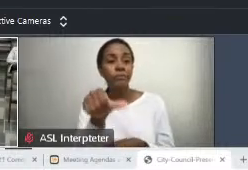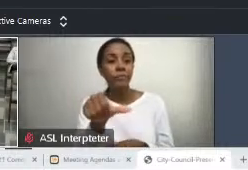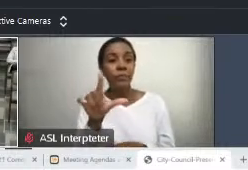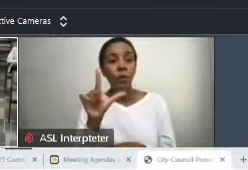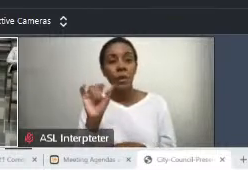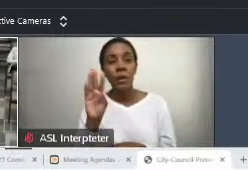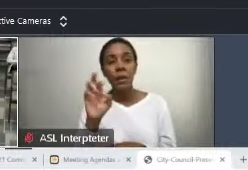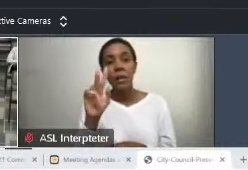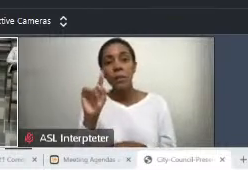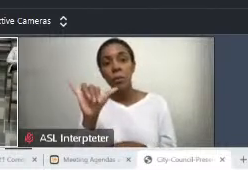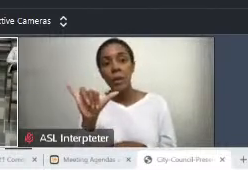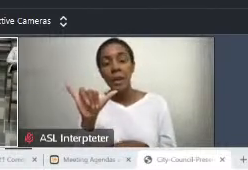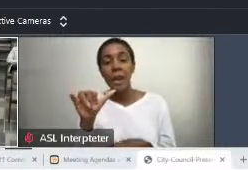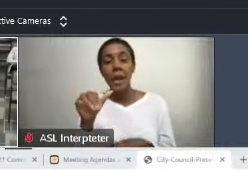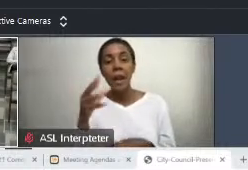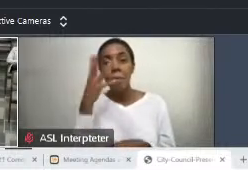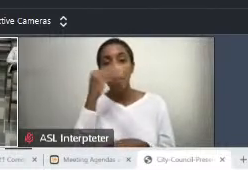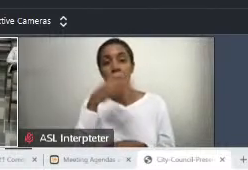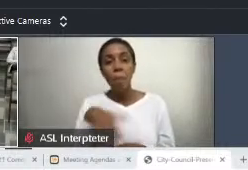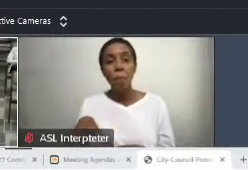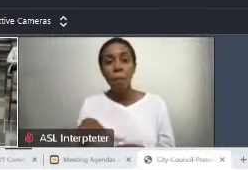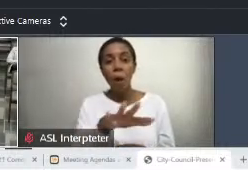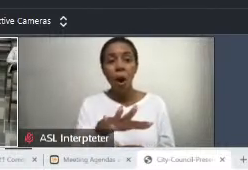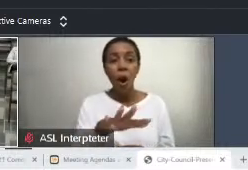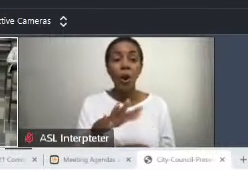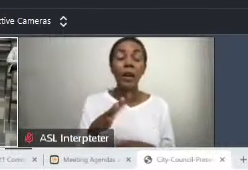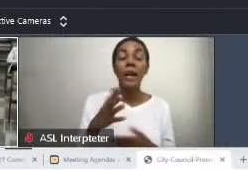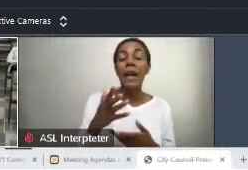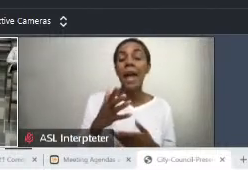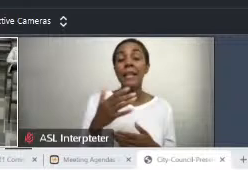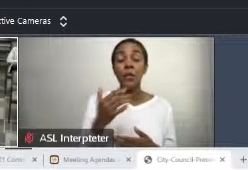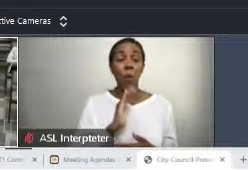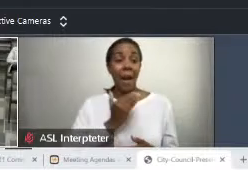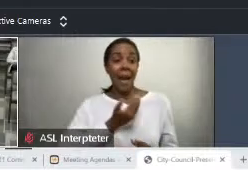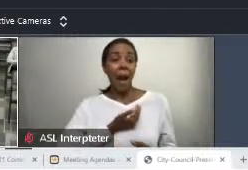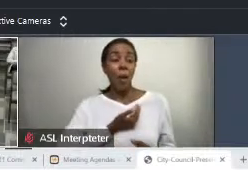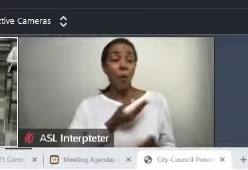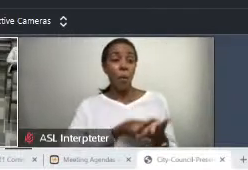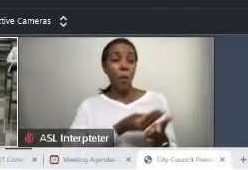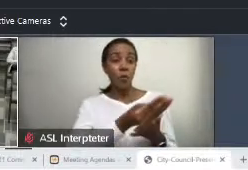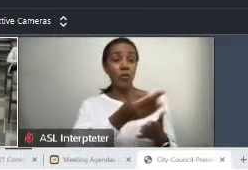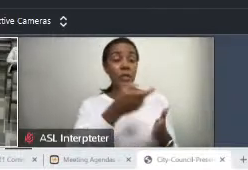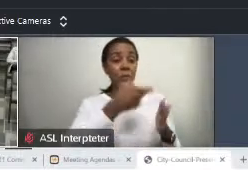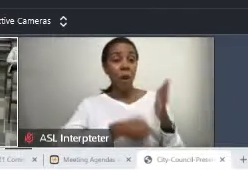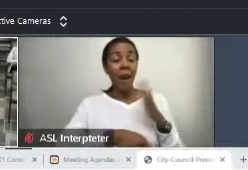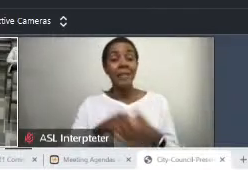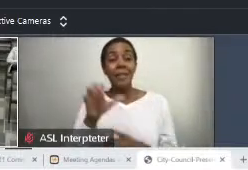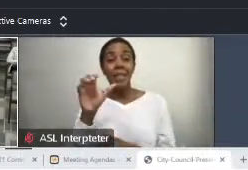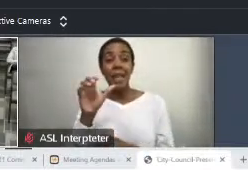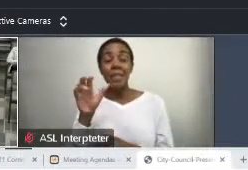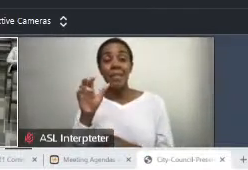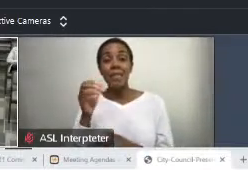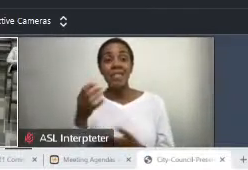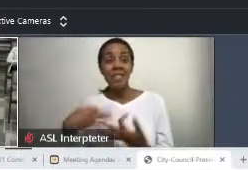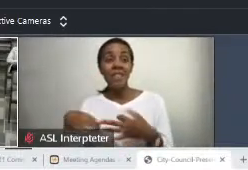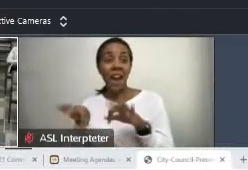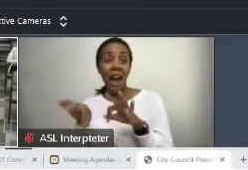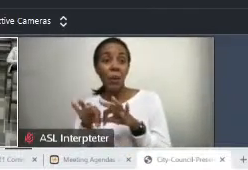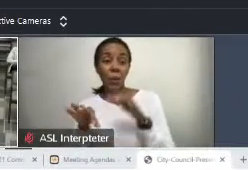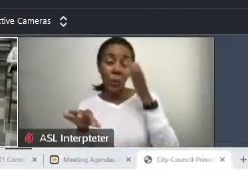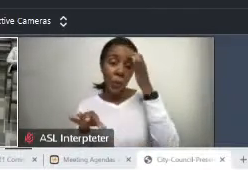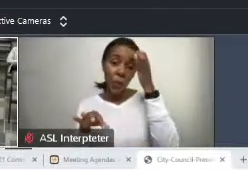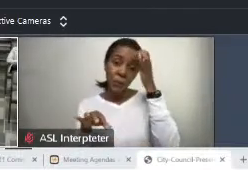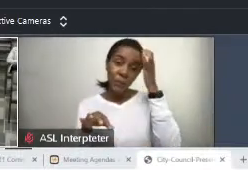if there's a delta between our purchase price and the $6 million, I guess, in appraisal, and based on just the sales tax from